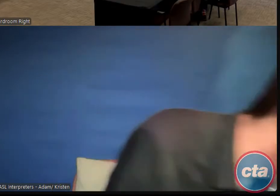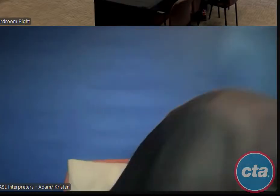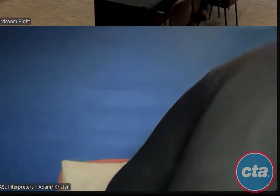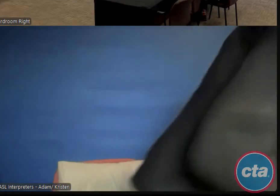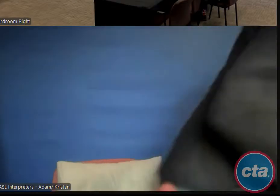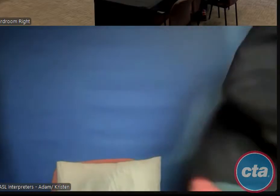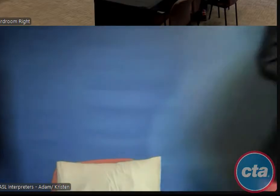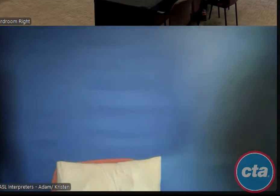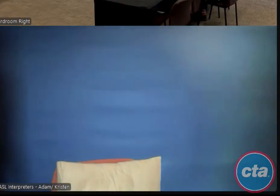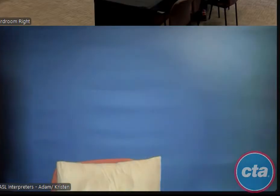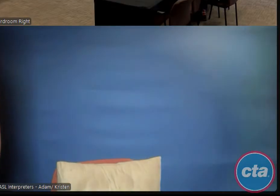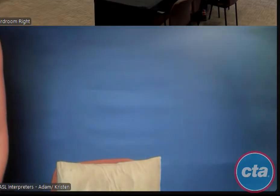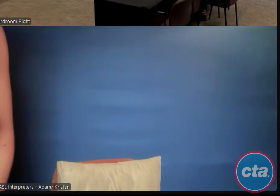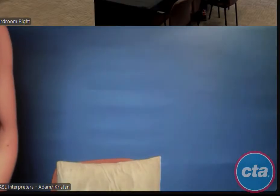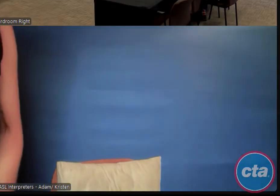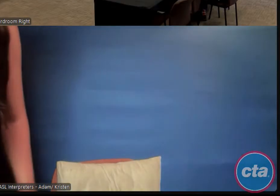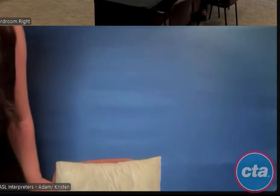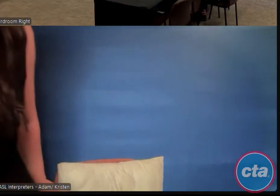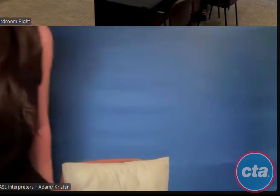Okay.